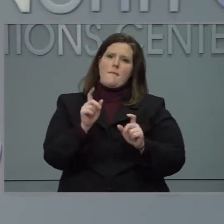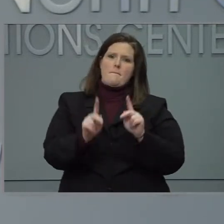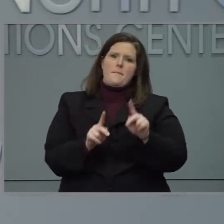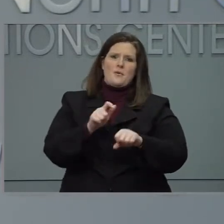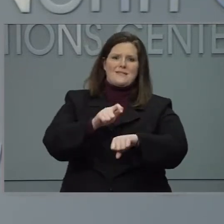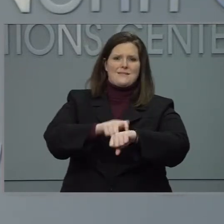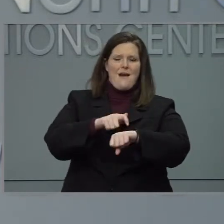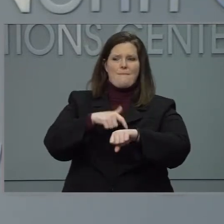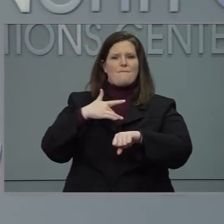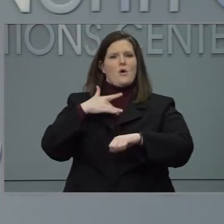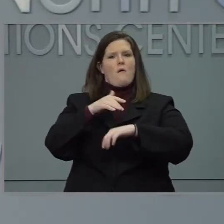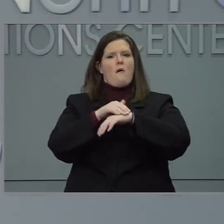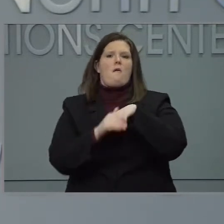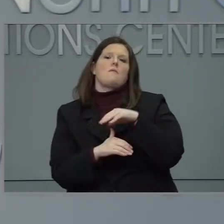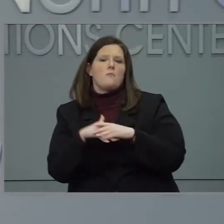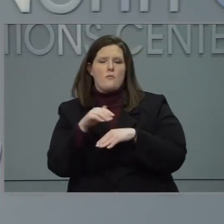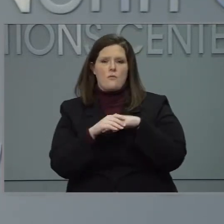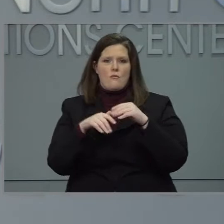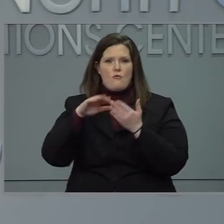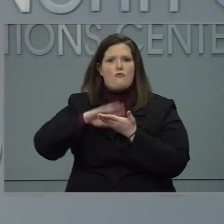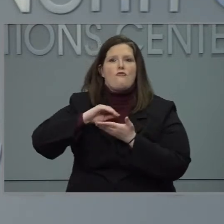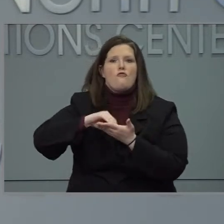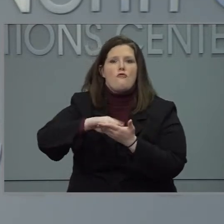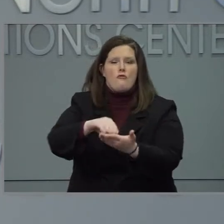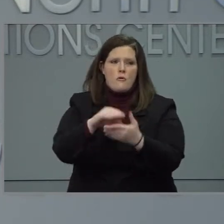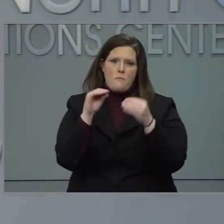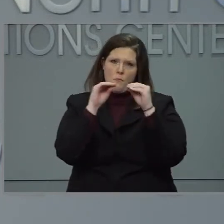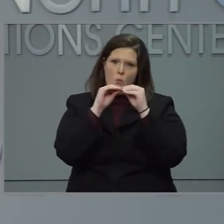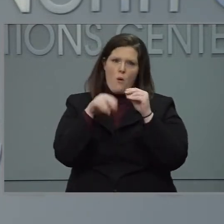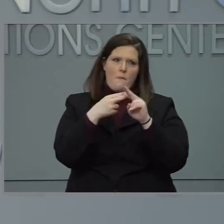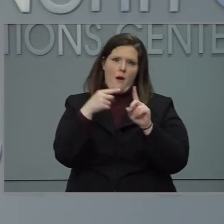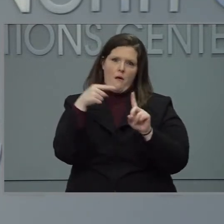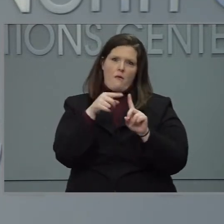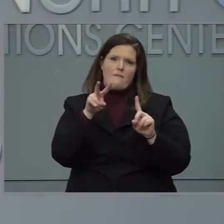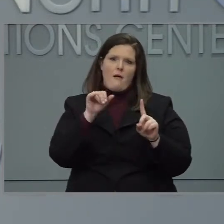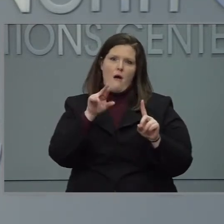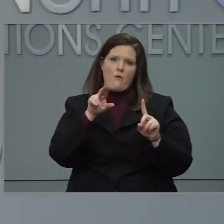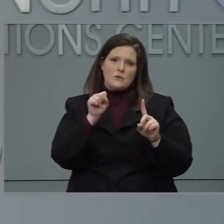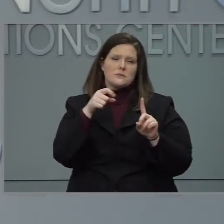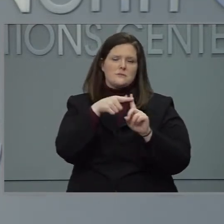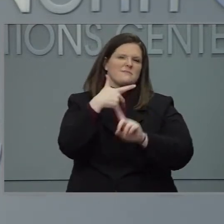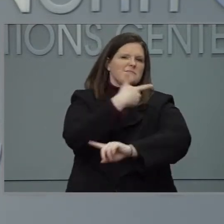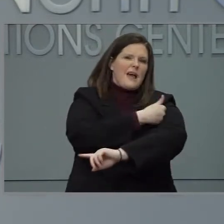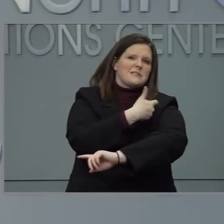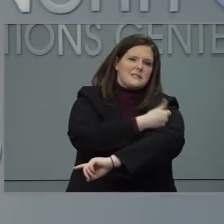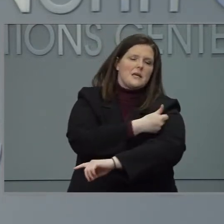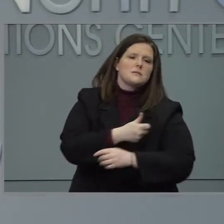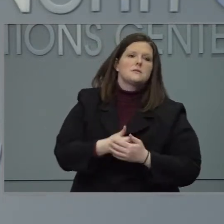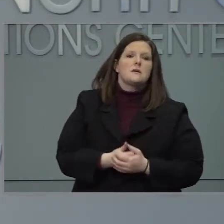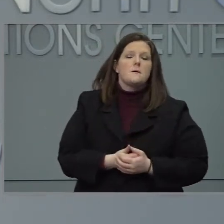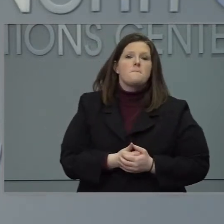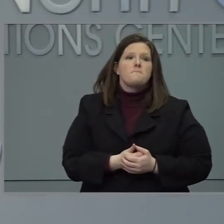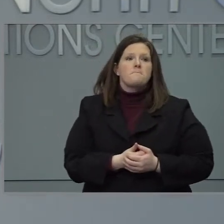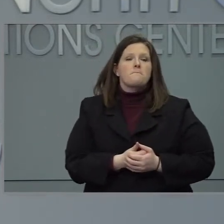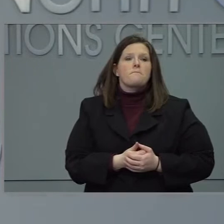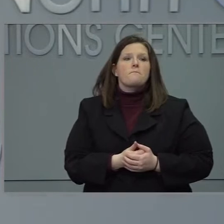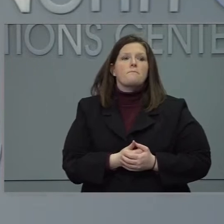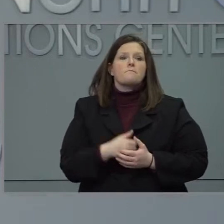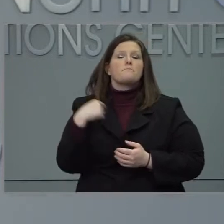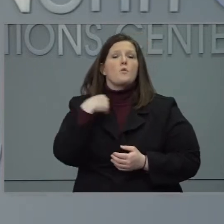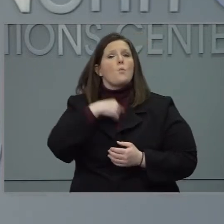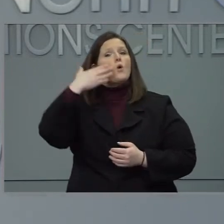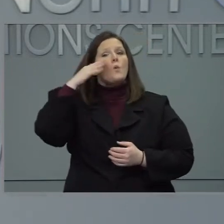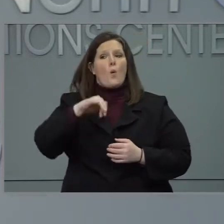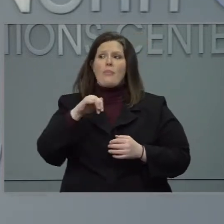for that kind of education. We know that there are a lot of jobs out there that's going to